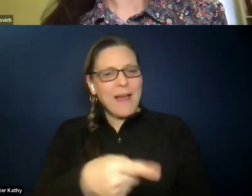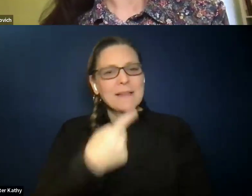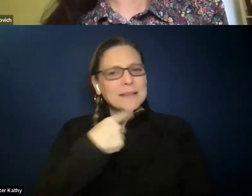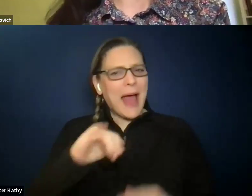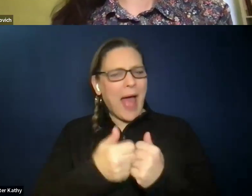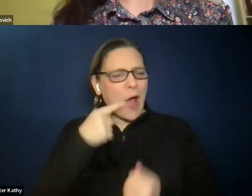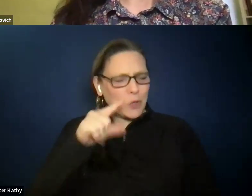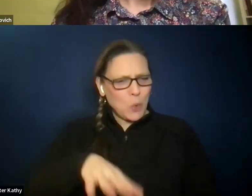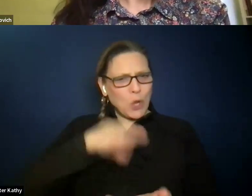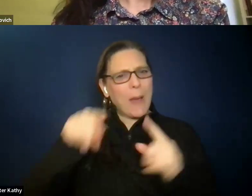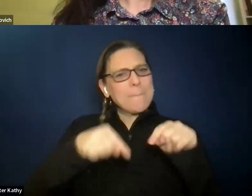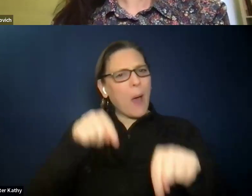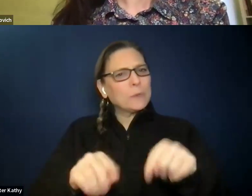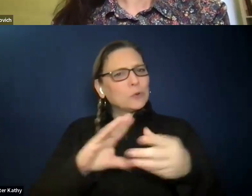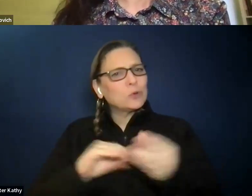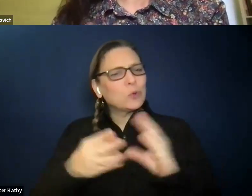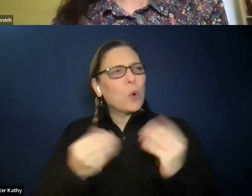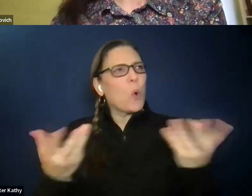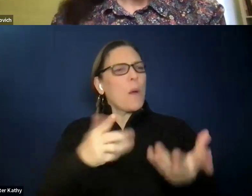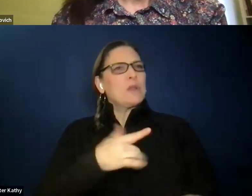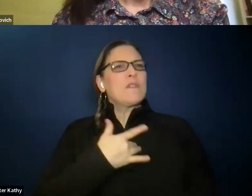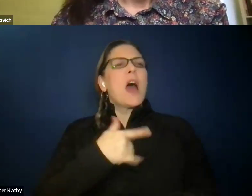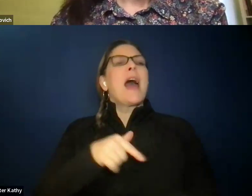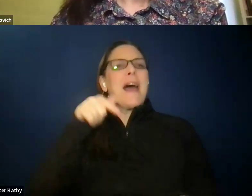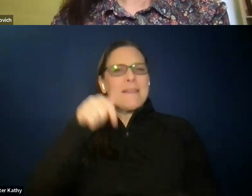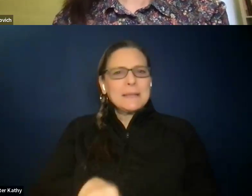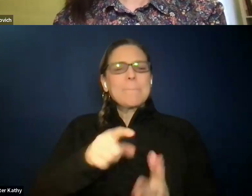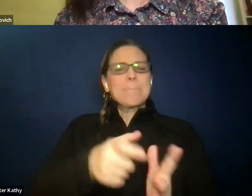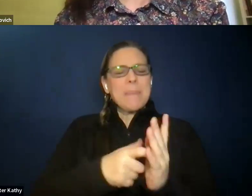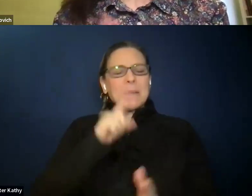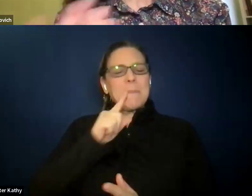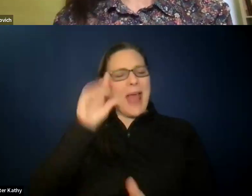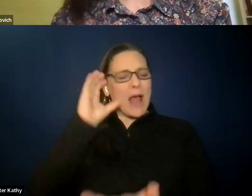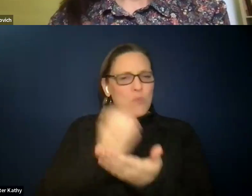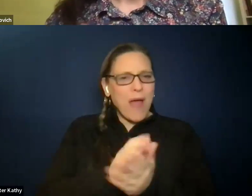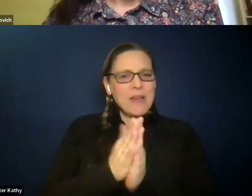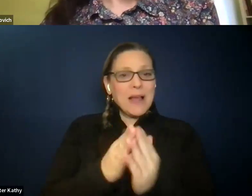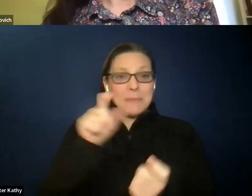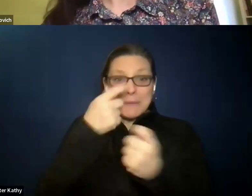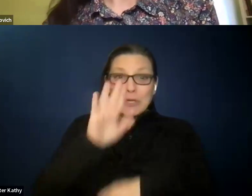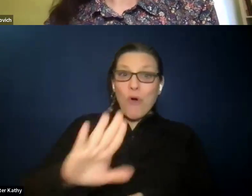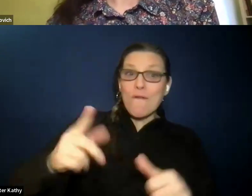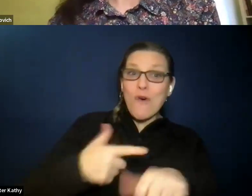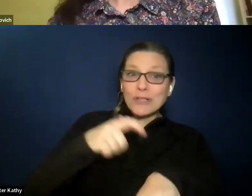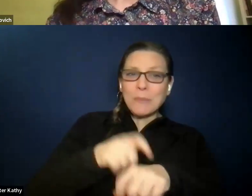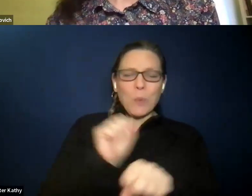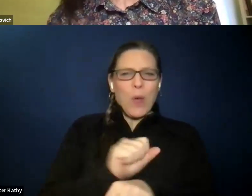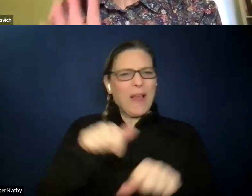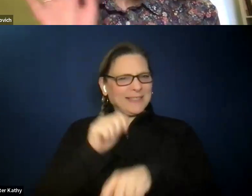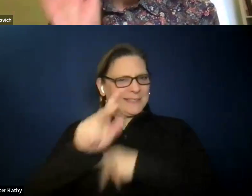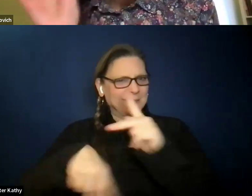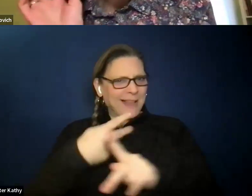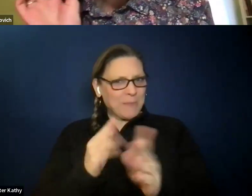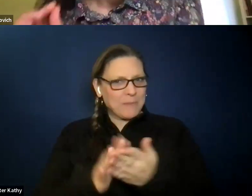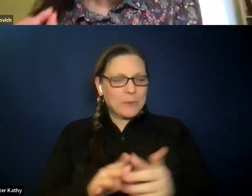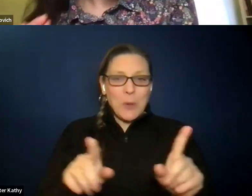found out about this story and what made you feel that it needed to be a graphic novel specifically, since this is your first time working in this format.